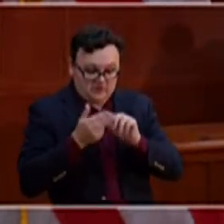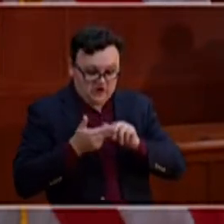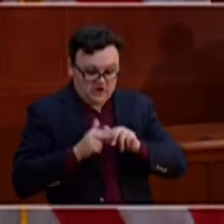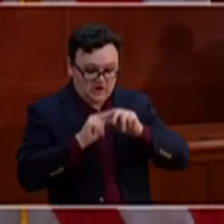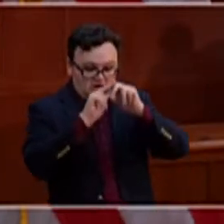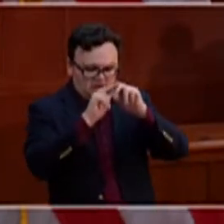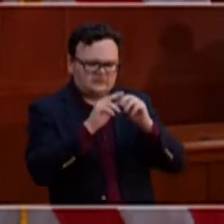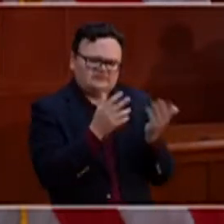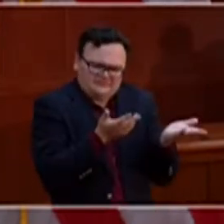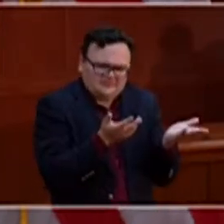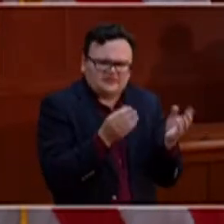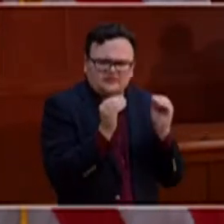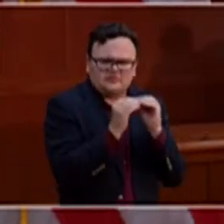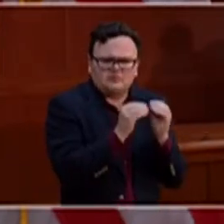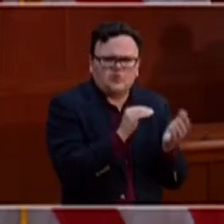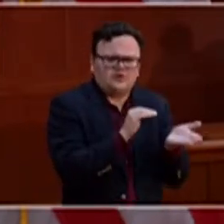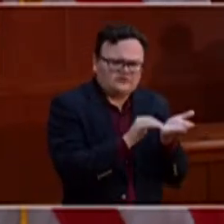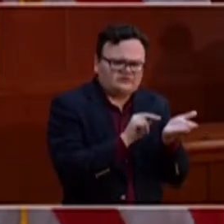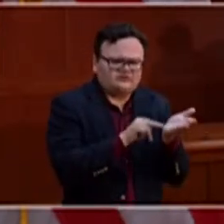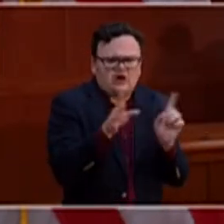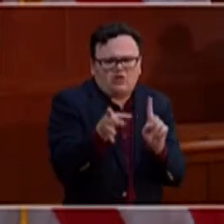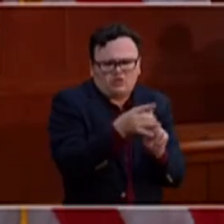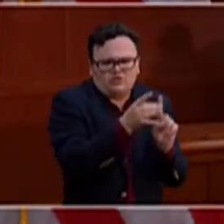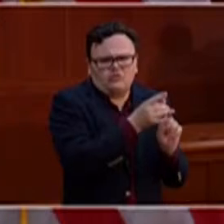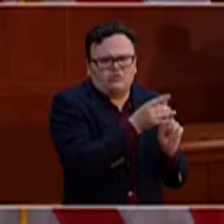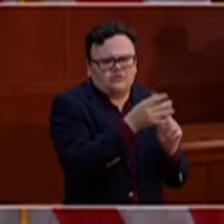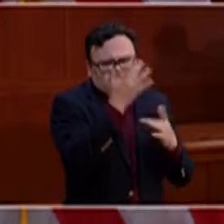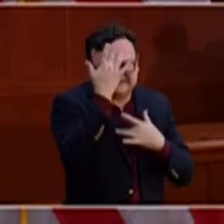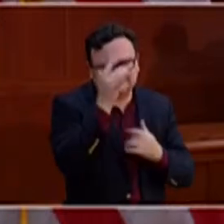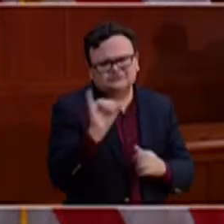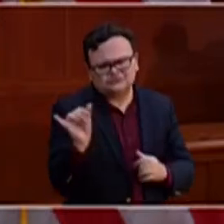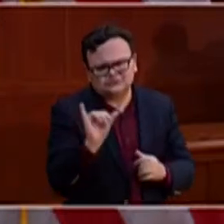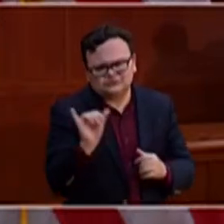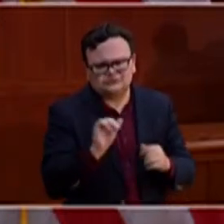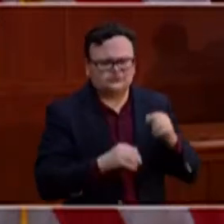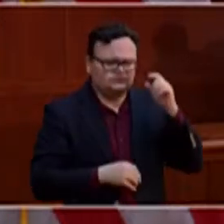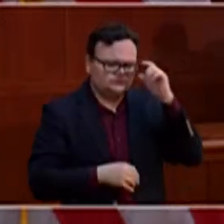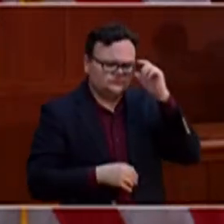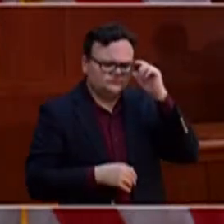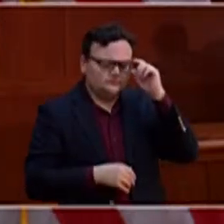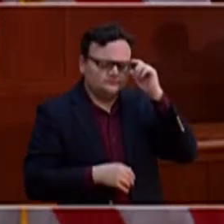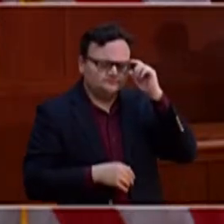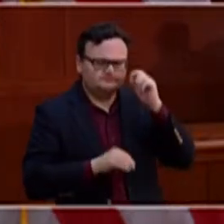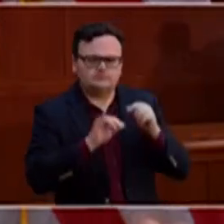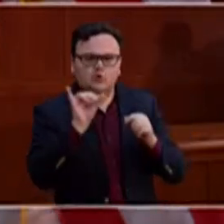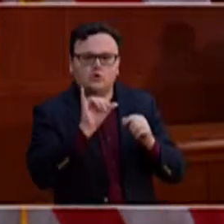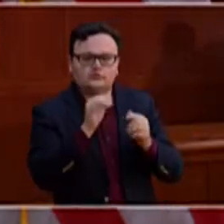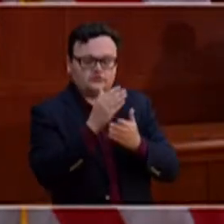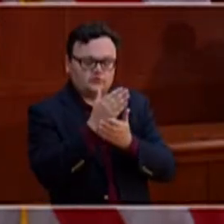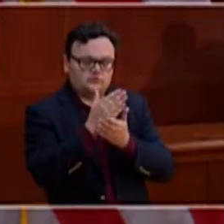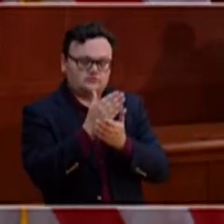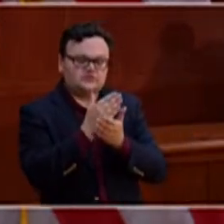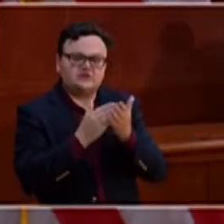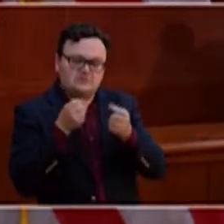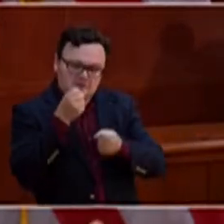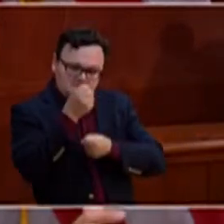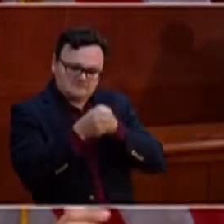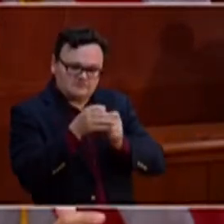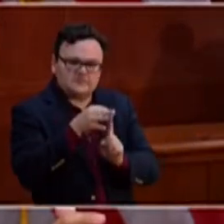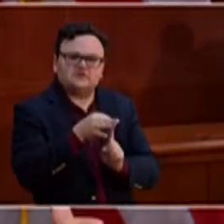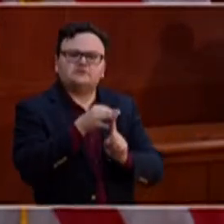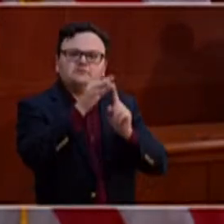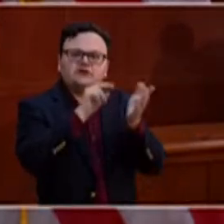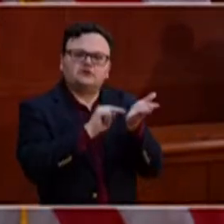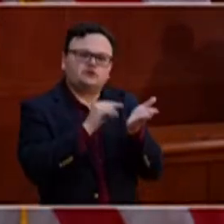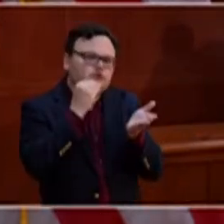isolated, so to be able to fulfill that. And we've also used them for the long-term care COVID only, and also for long-term care. There